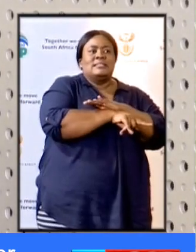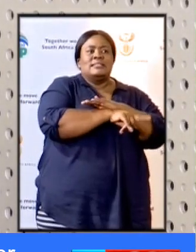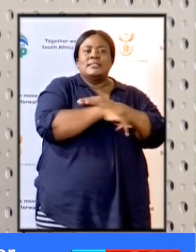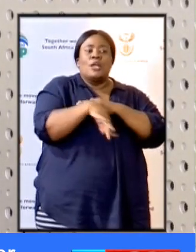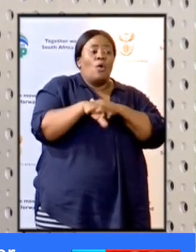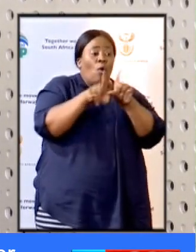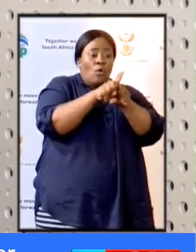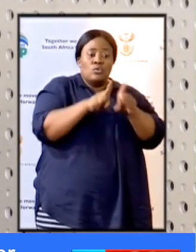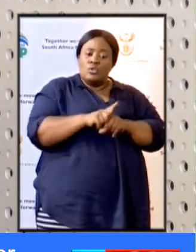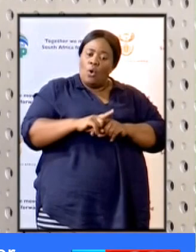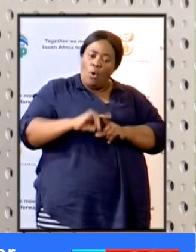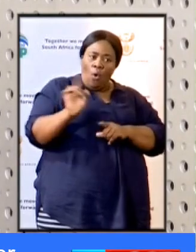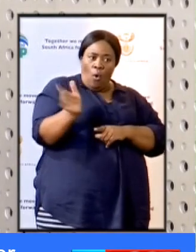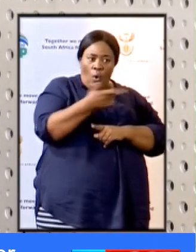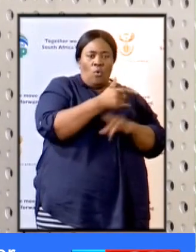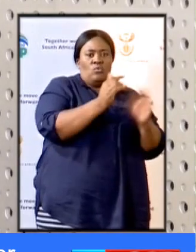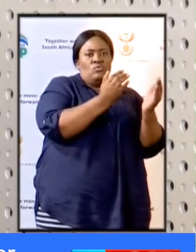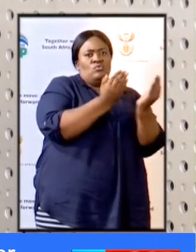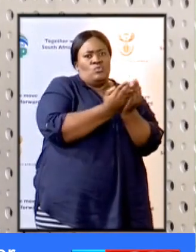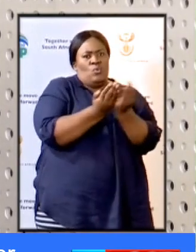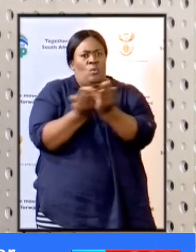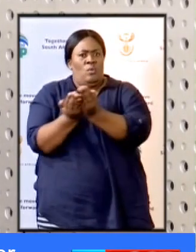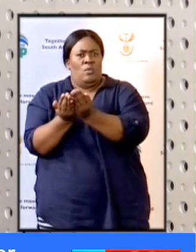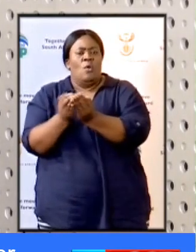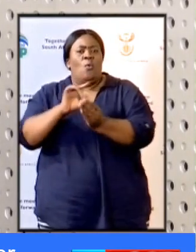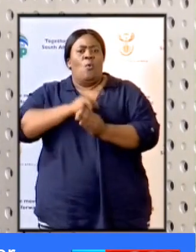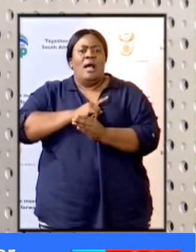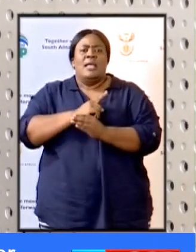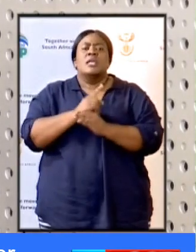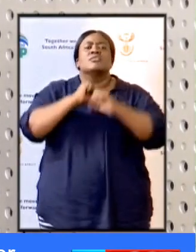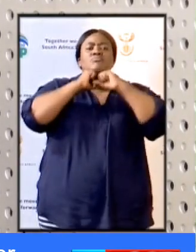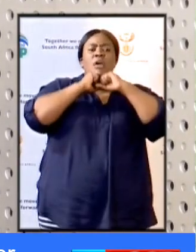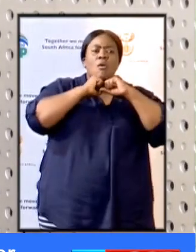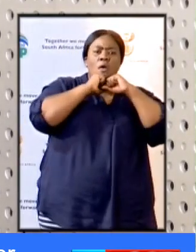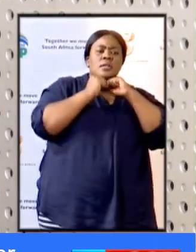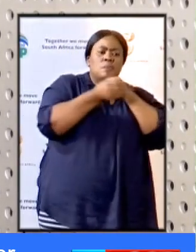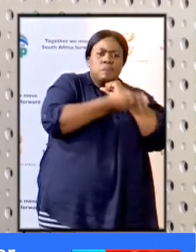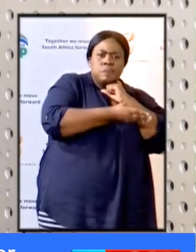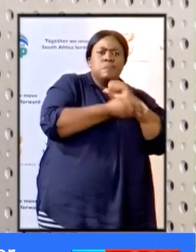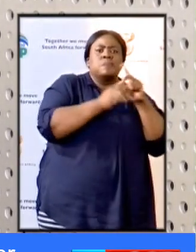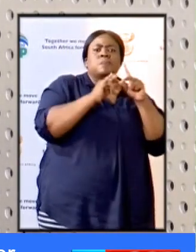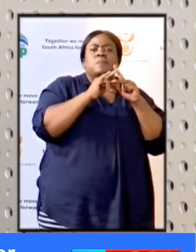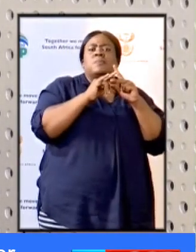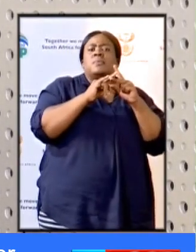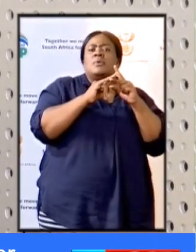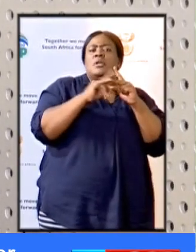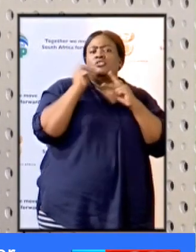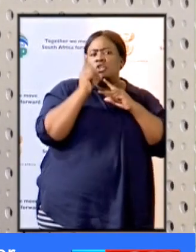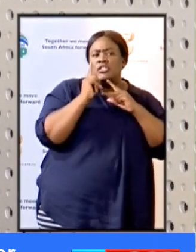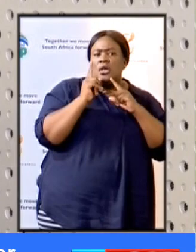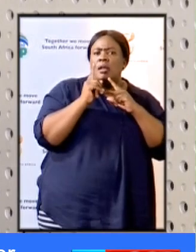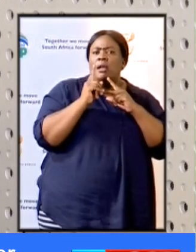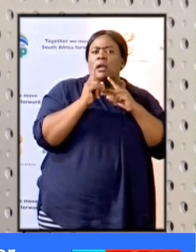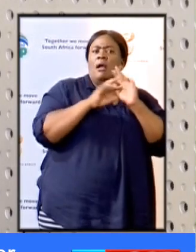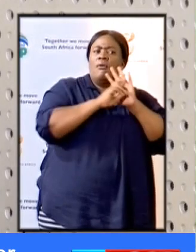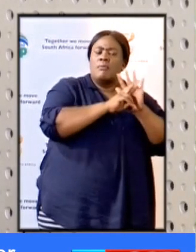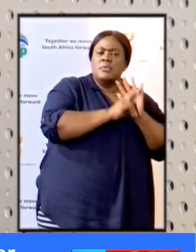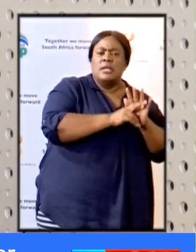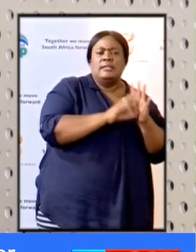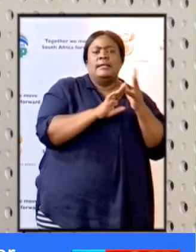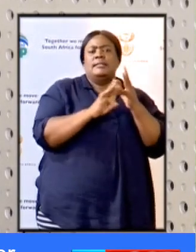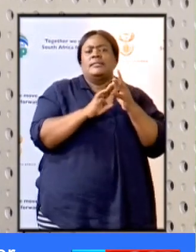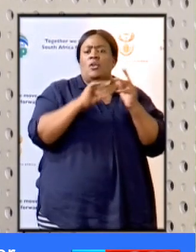school, so that parents are represented, or the council, teachers are represented, officials are represented, to make sure that